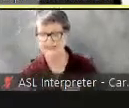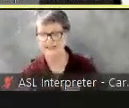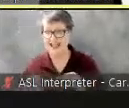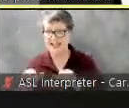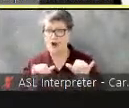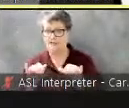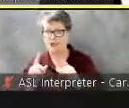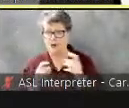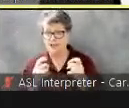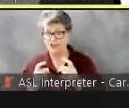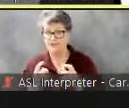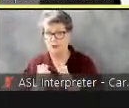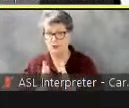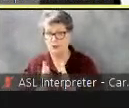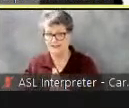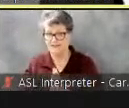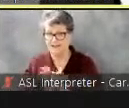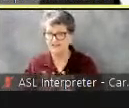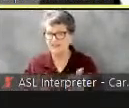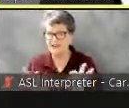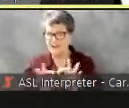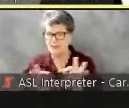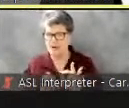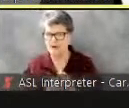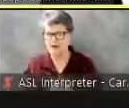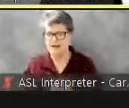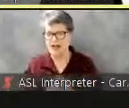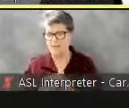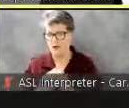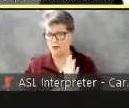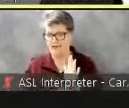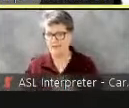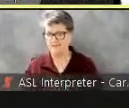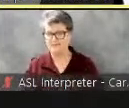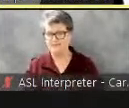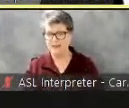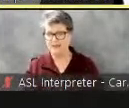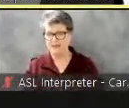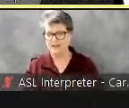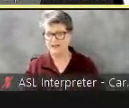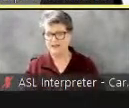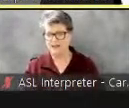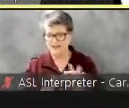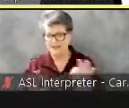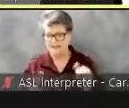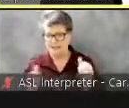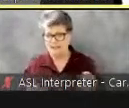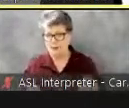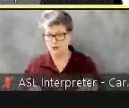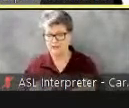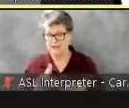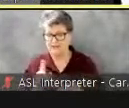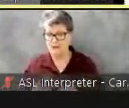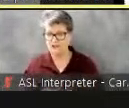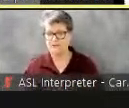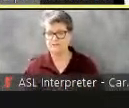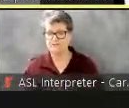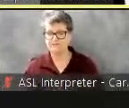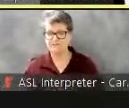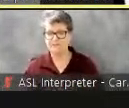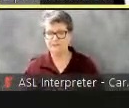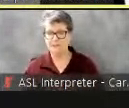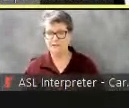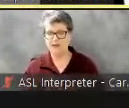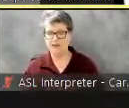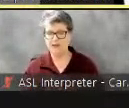that we acknowledge it because it's very important. I'm going to read it just like it's being posted in the questions and answers.